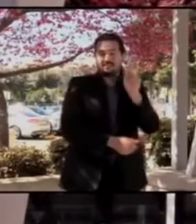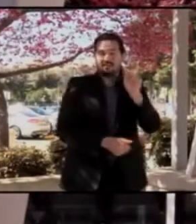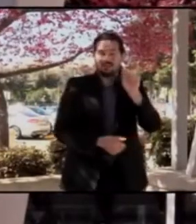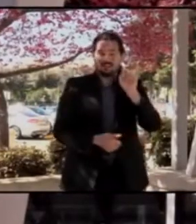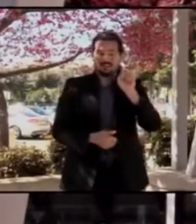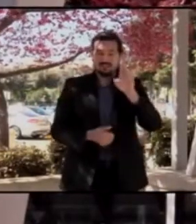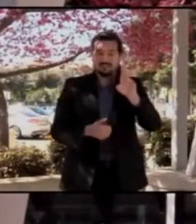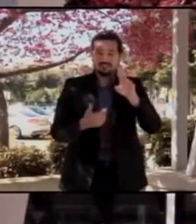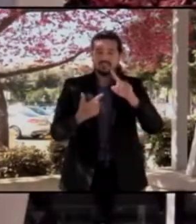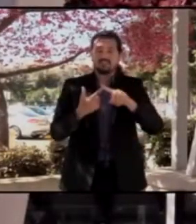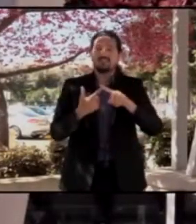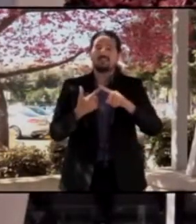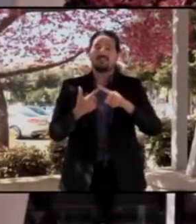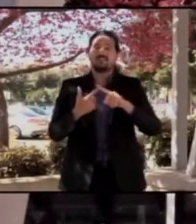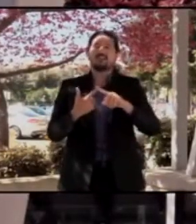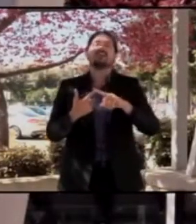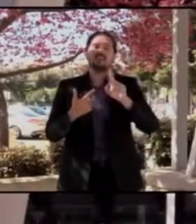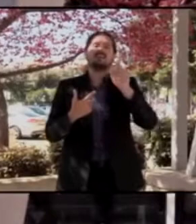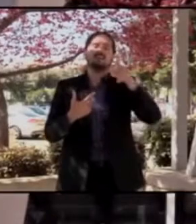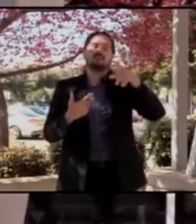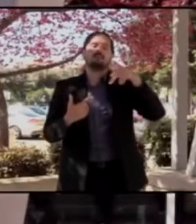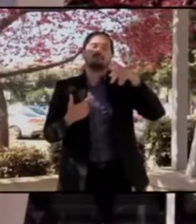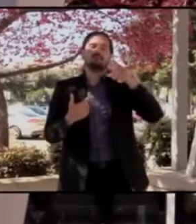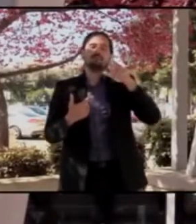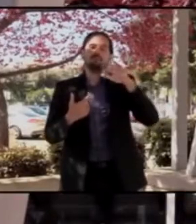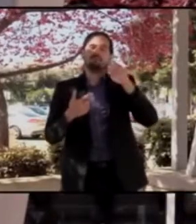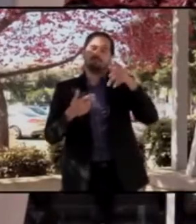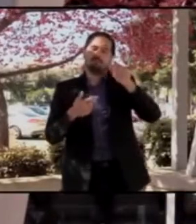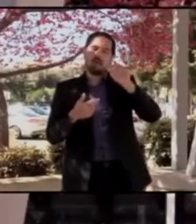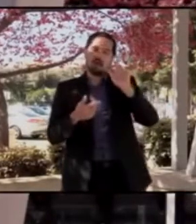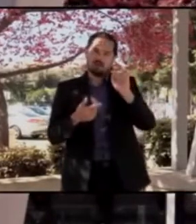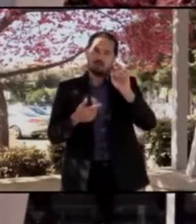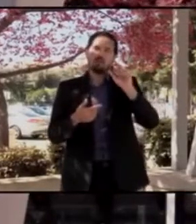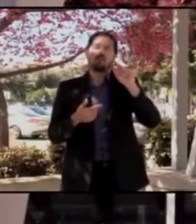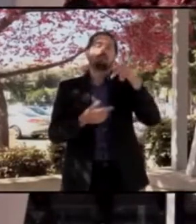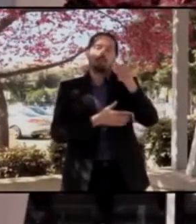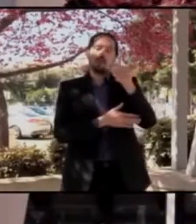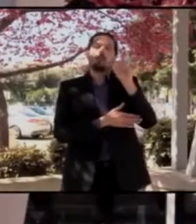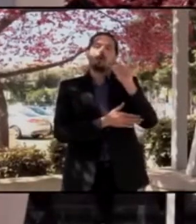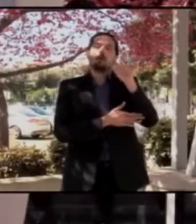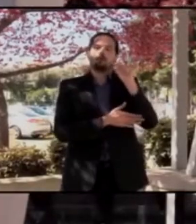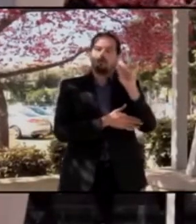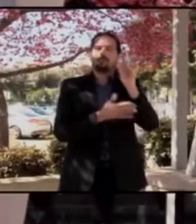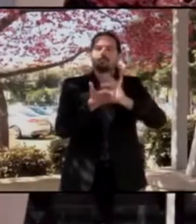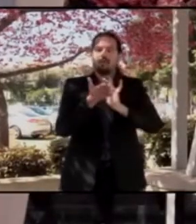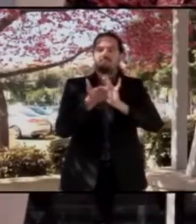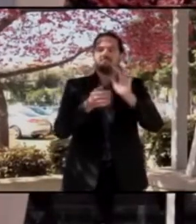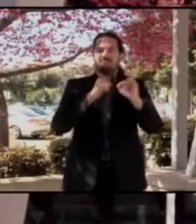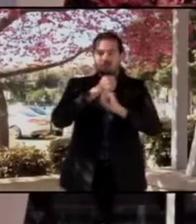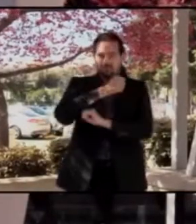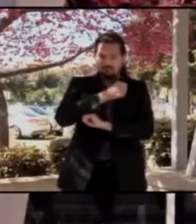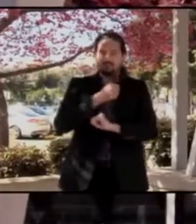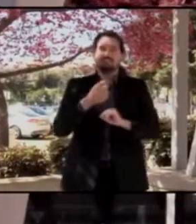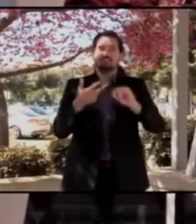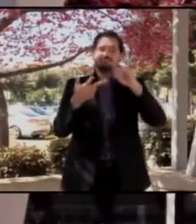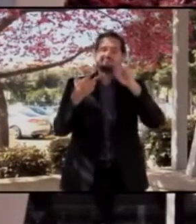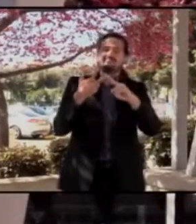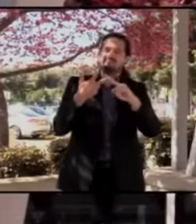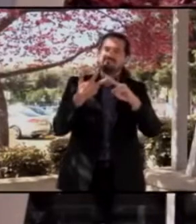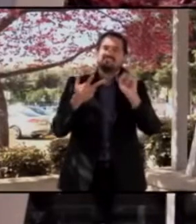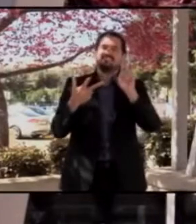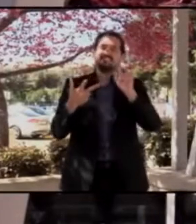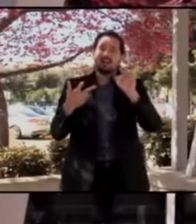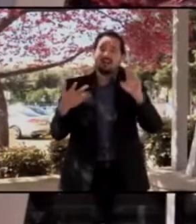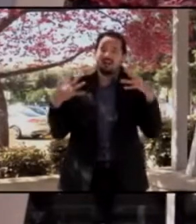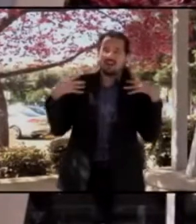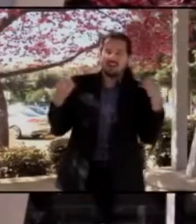also, because it's an effort for all of us. We also have a lot of the retail pharmacies joining the